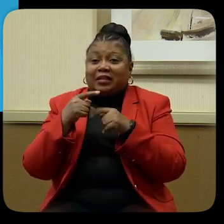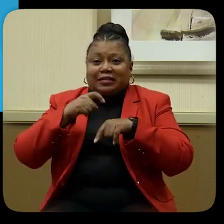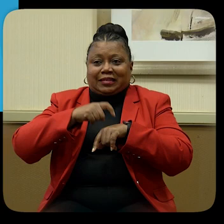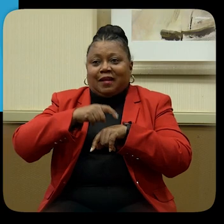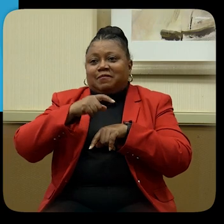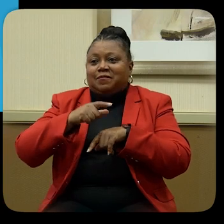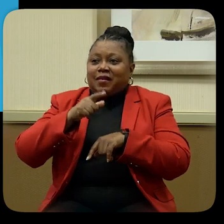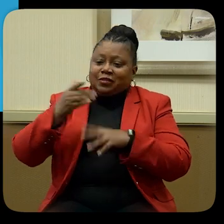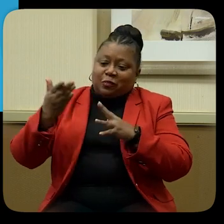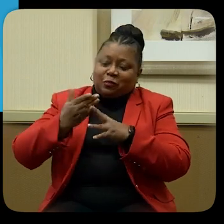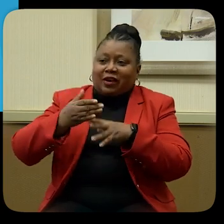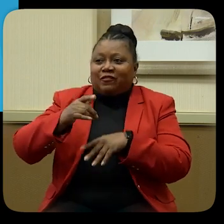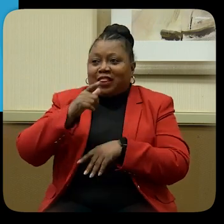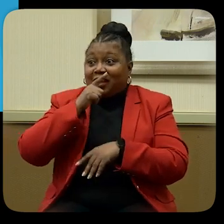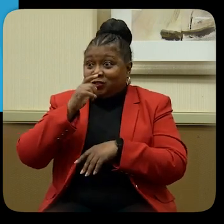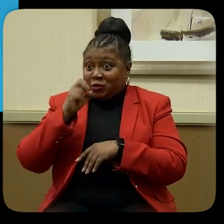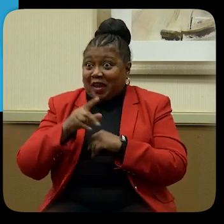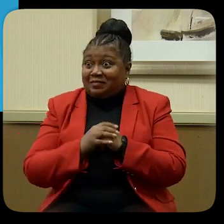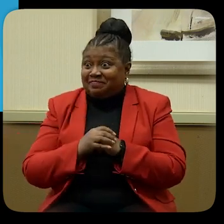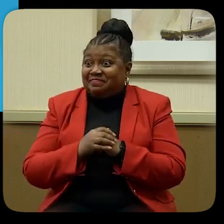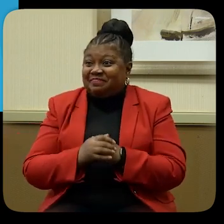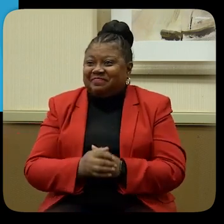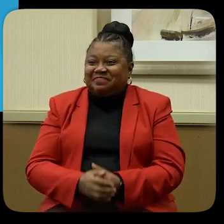it's time to break for lunch.